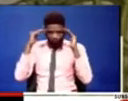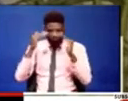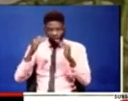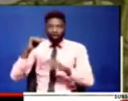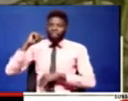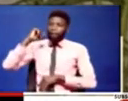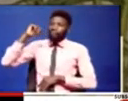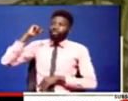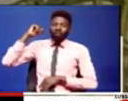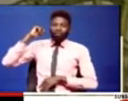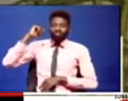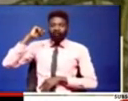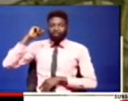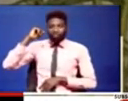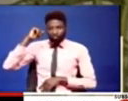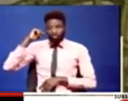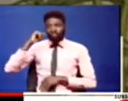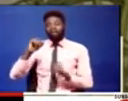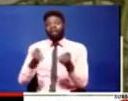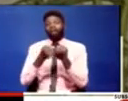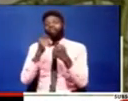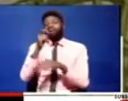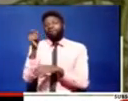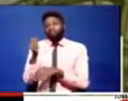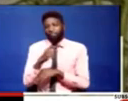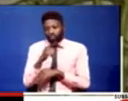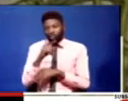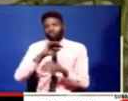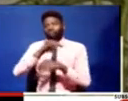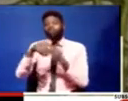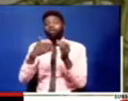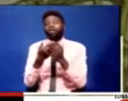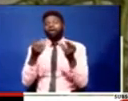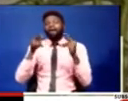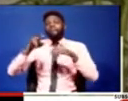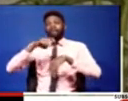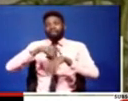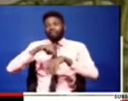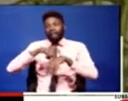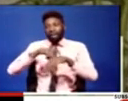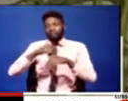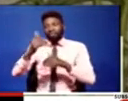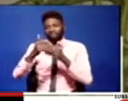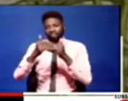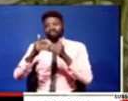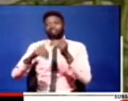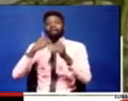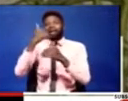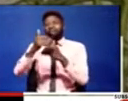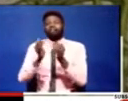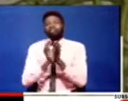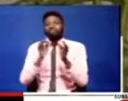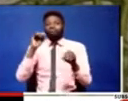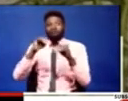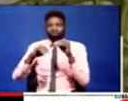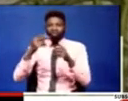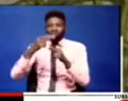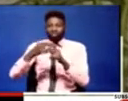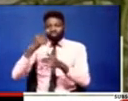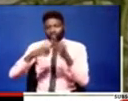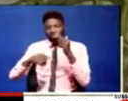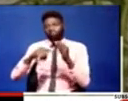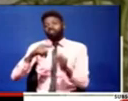happen in the next 1 month, or that has been happening as we head towards the next general election? My name is John Jacob Curia. You're